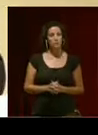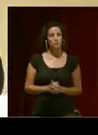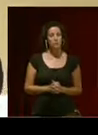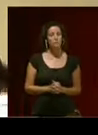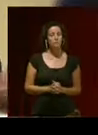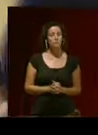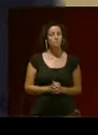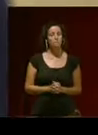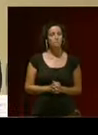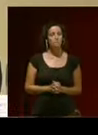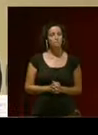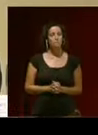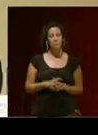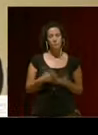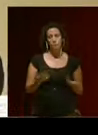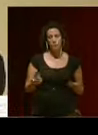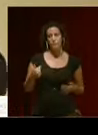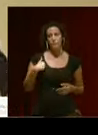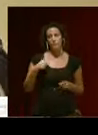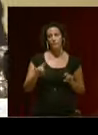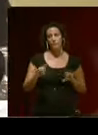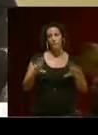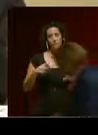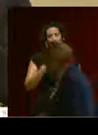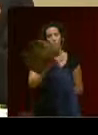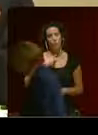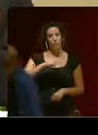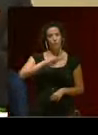Thank you very much. Any further questions?